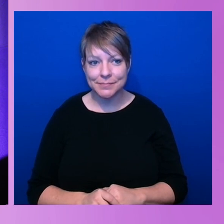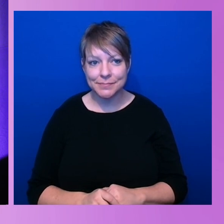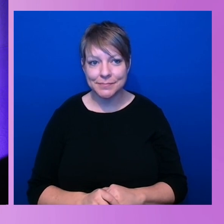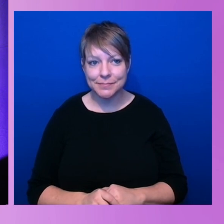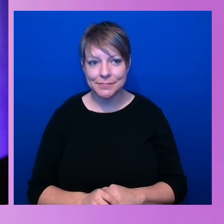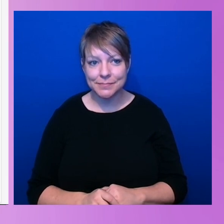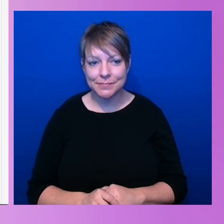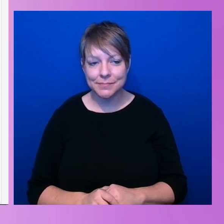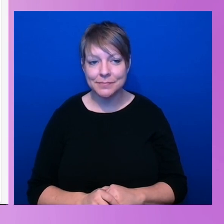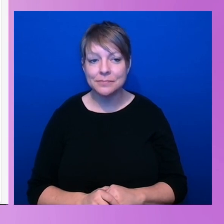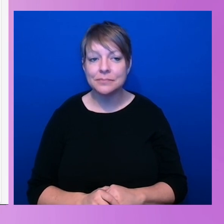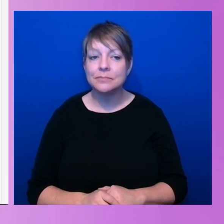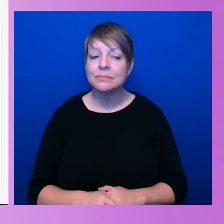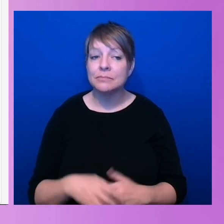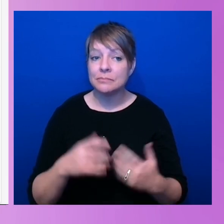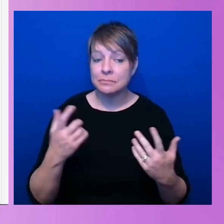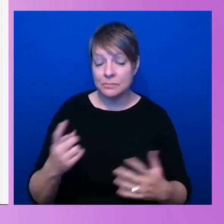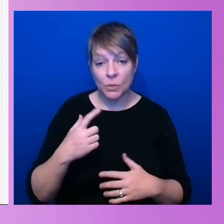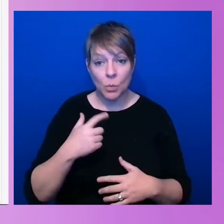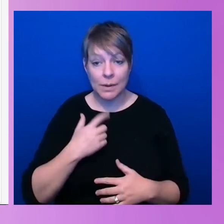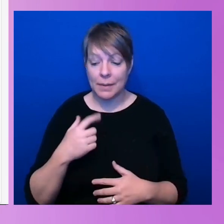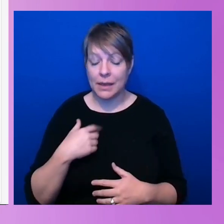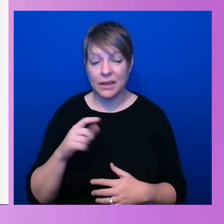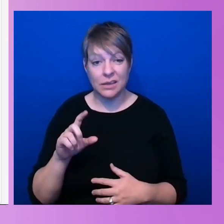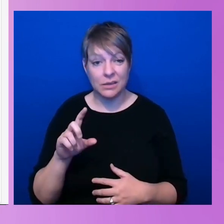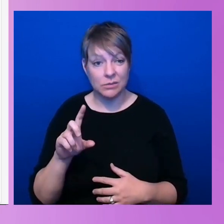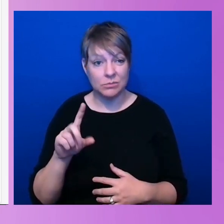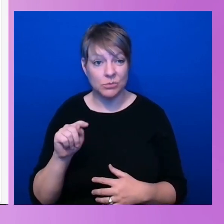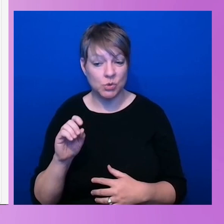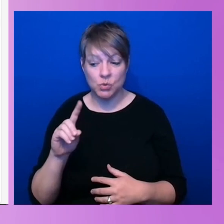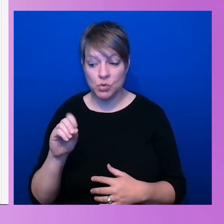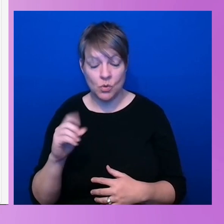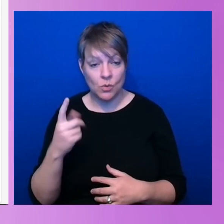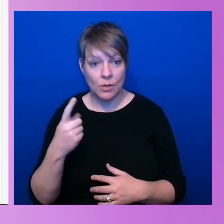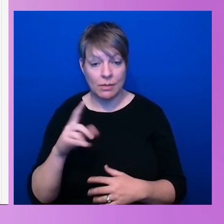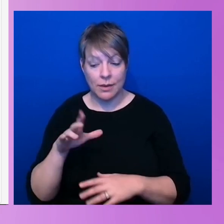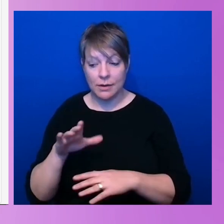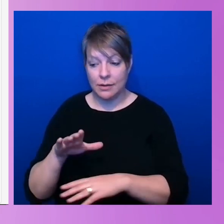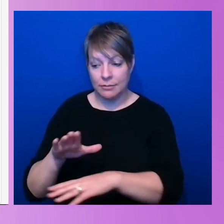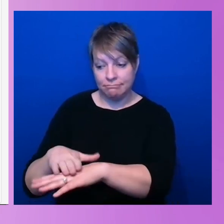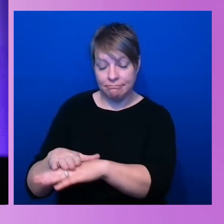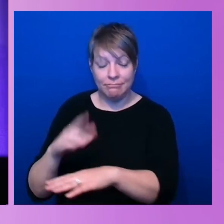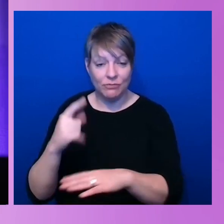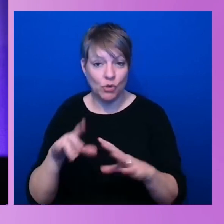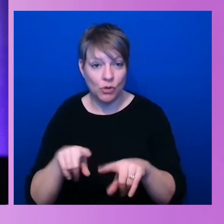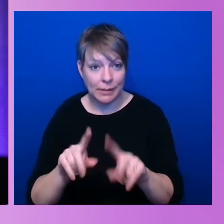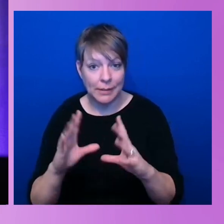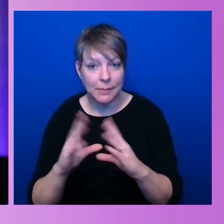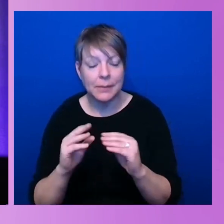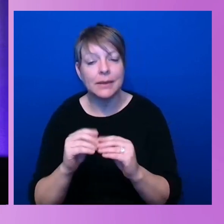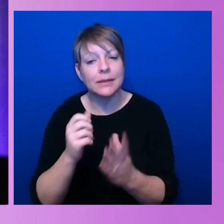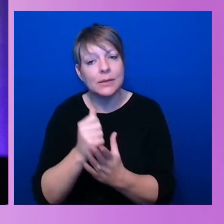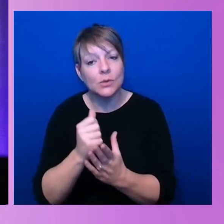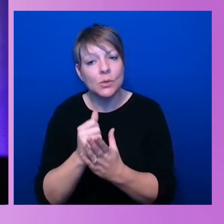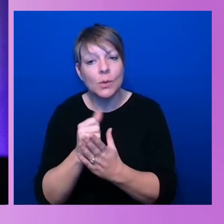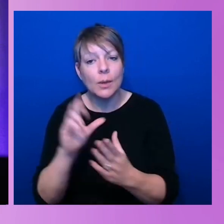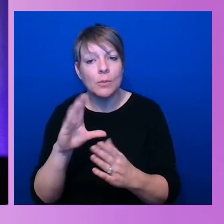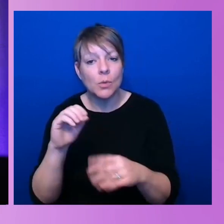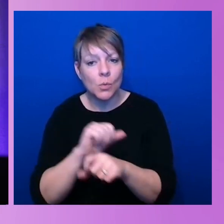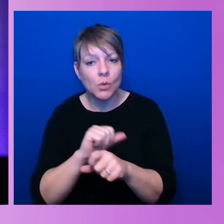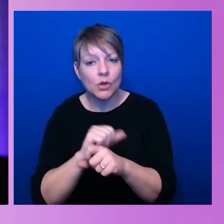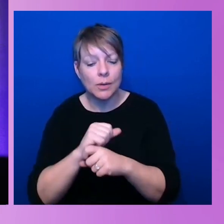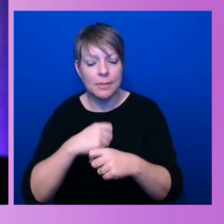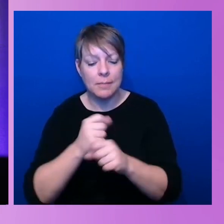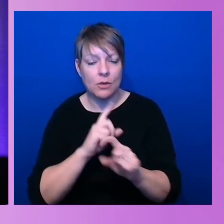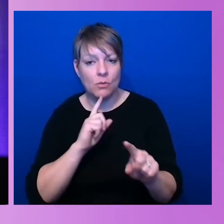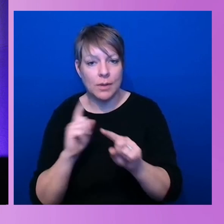One of my to-dos that Copilot called out in the meeting recap was to email a colleague for help generating a report. I don't know about y'all, but when I